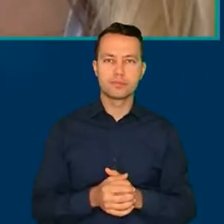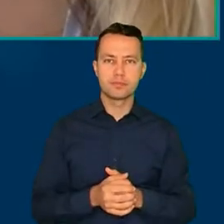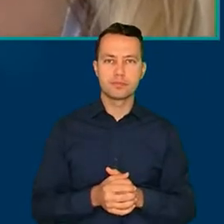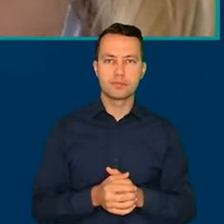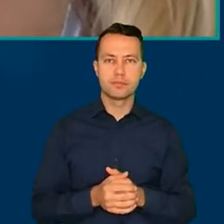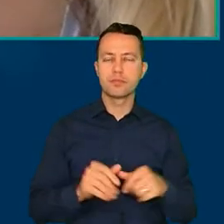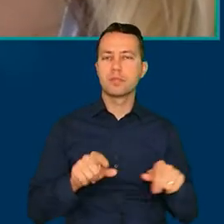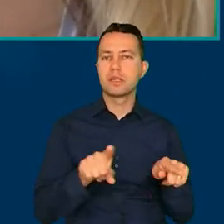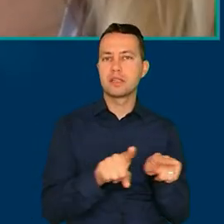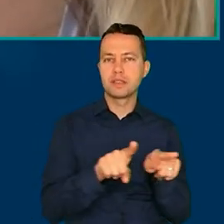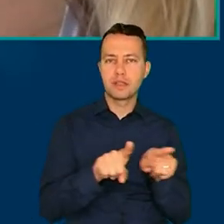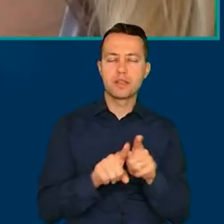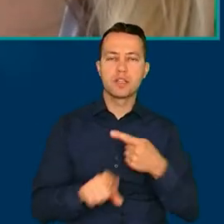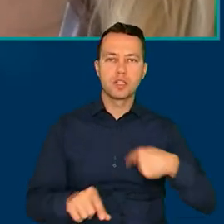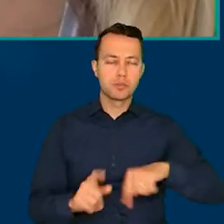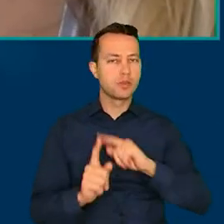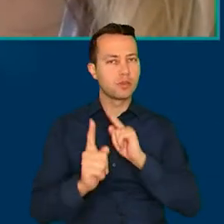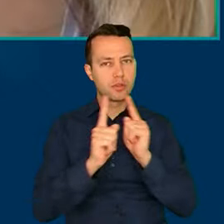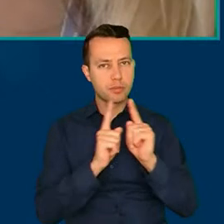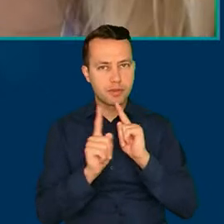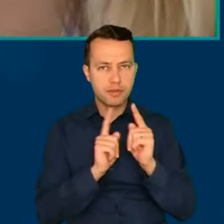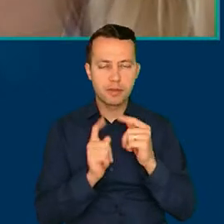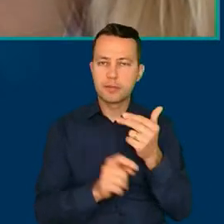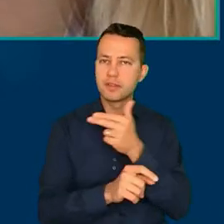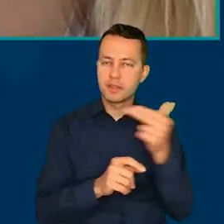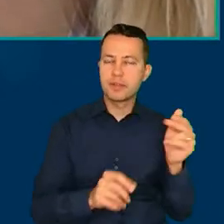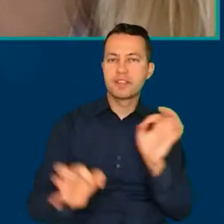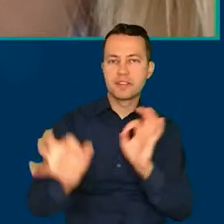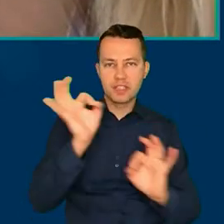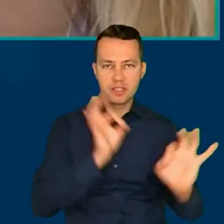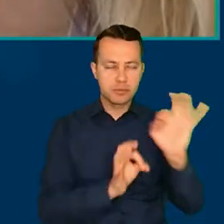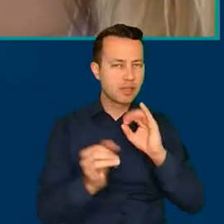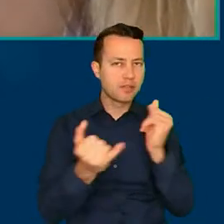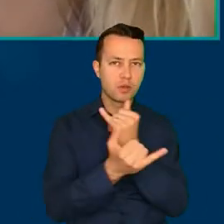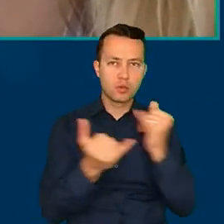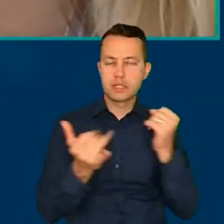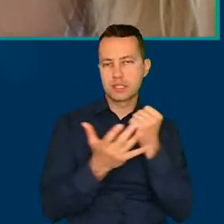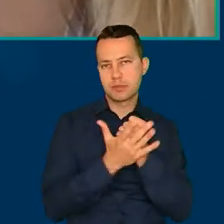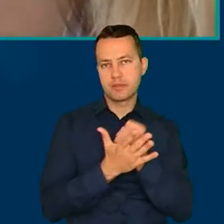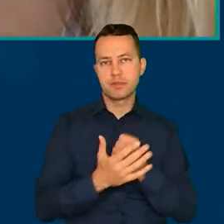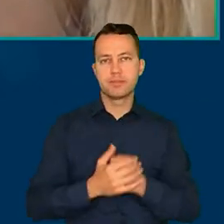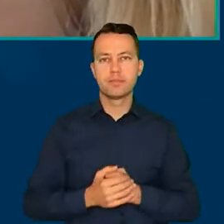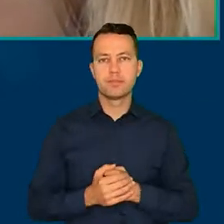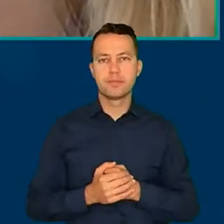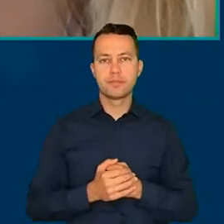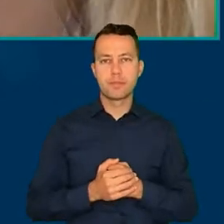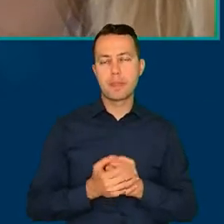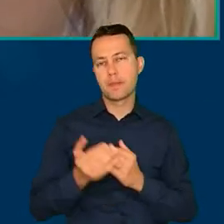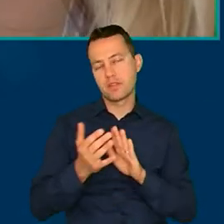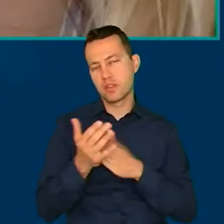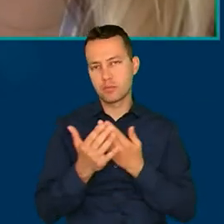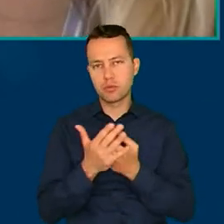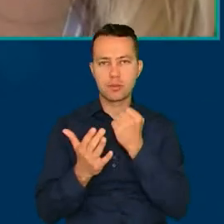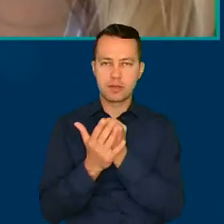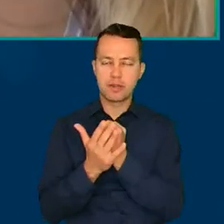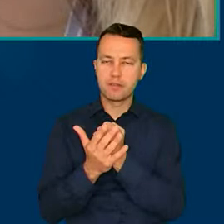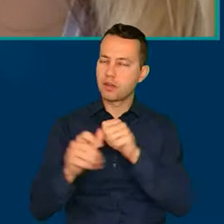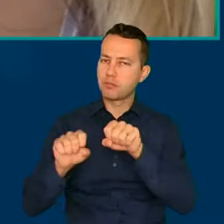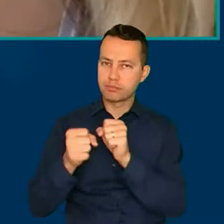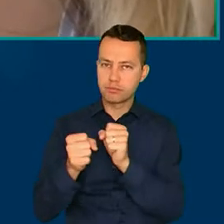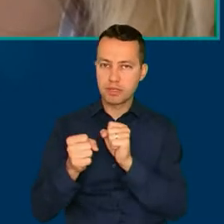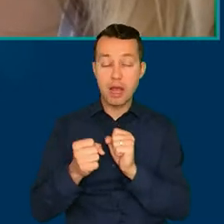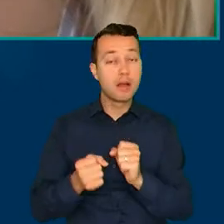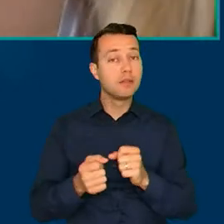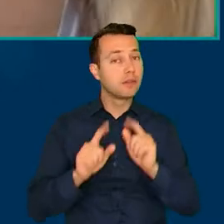prioritize. So the recommendations is the same, but the gamut of issues that we call on companies to look at under